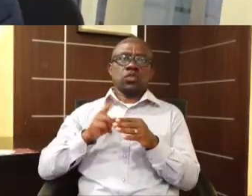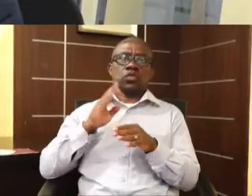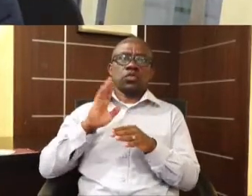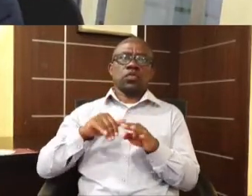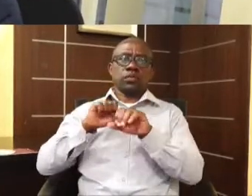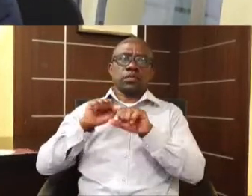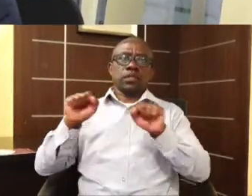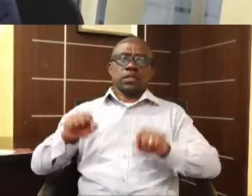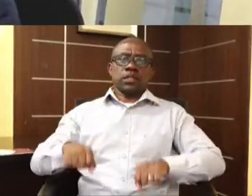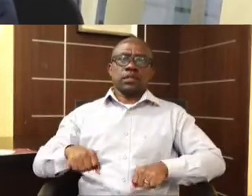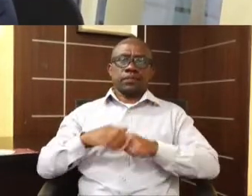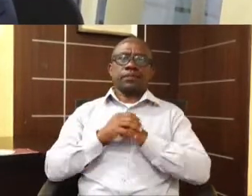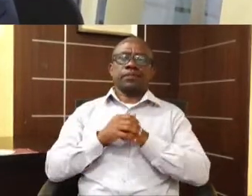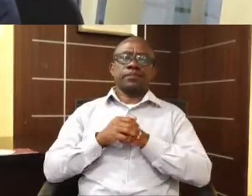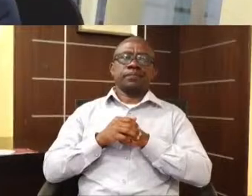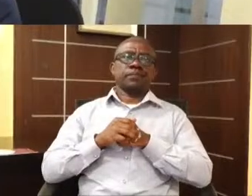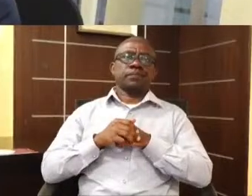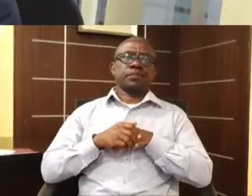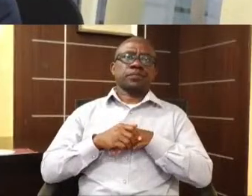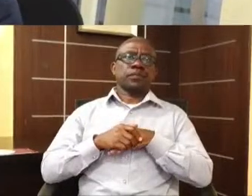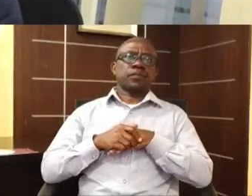system.